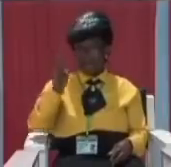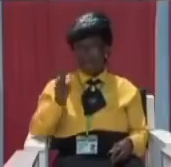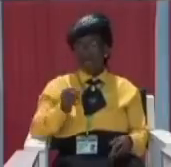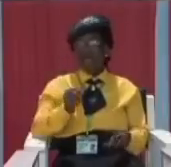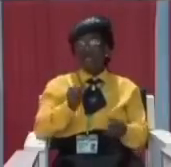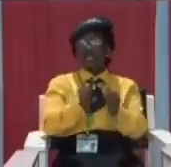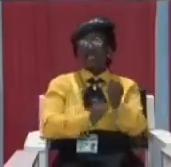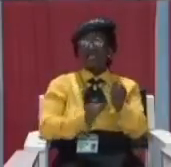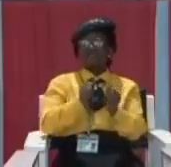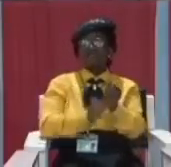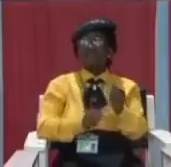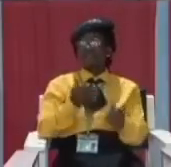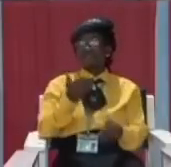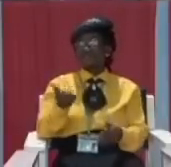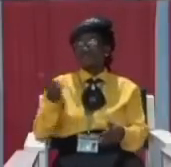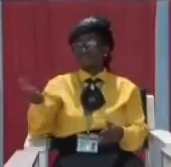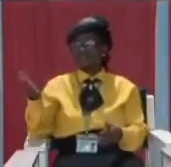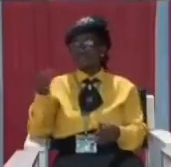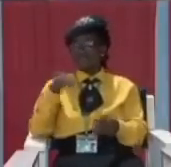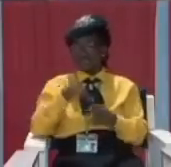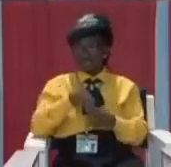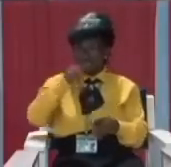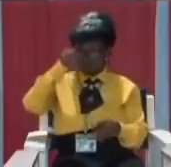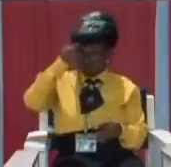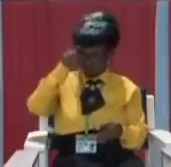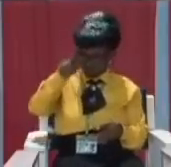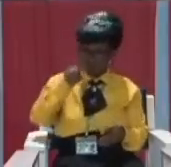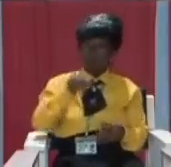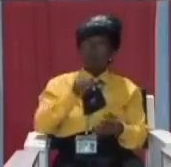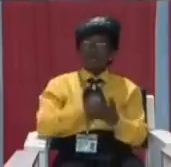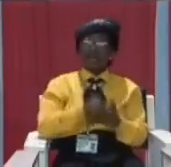everything in you that makes you you,